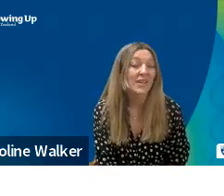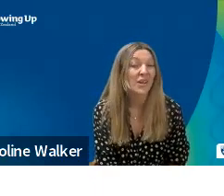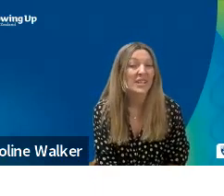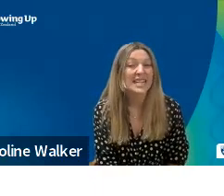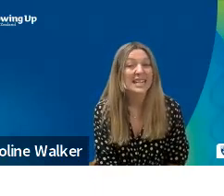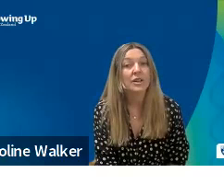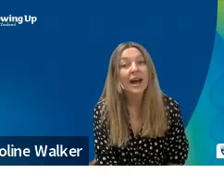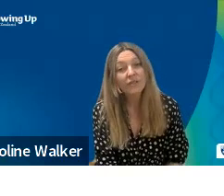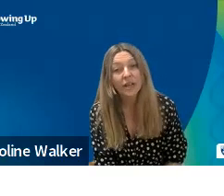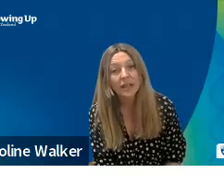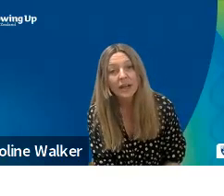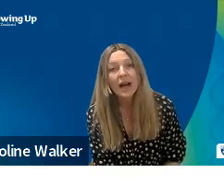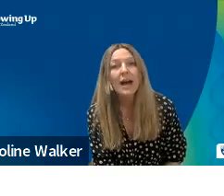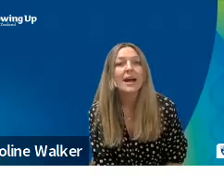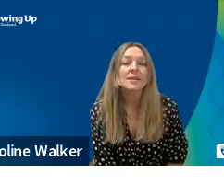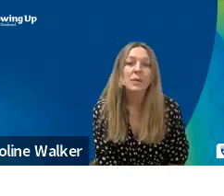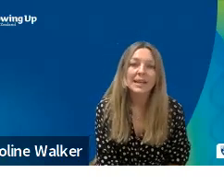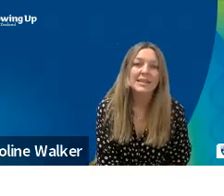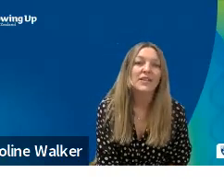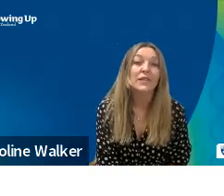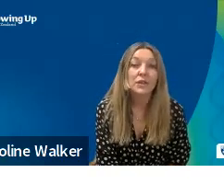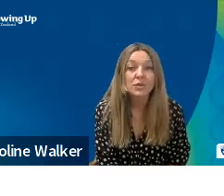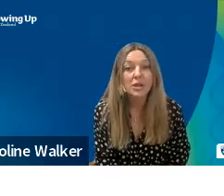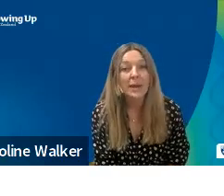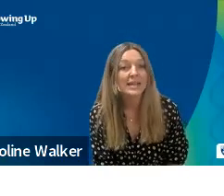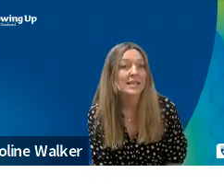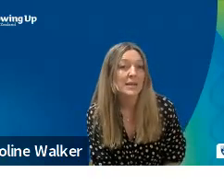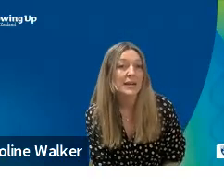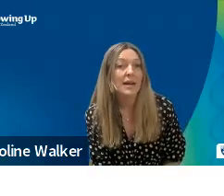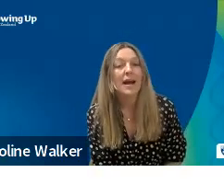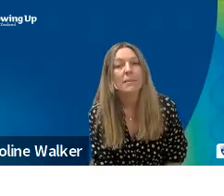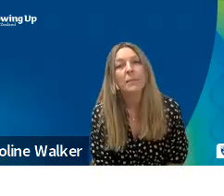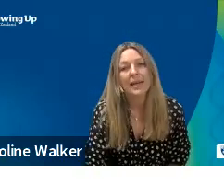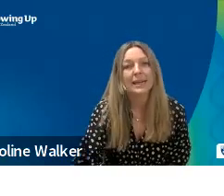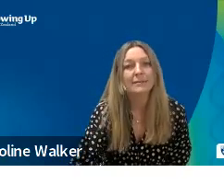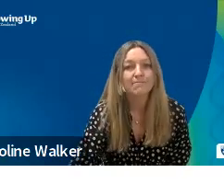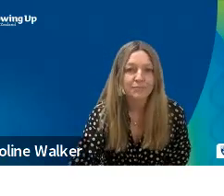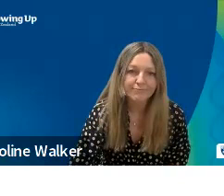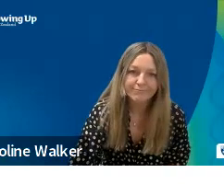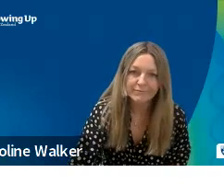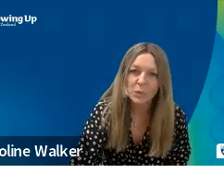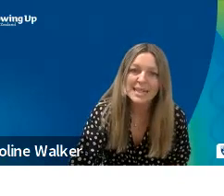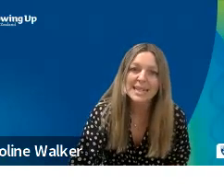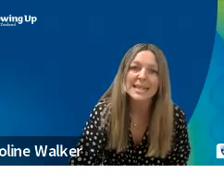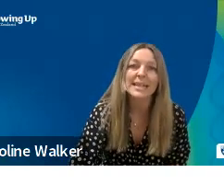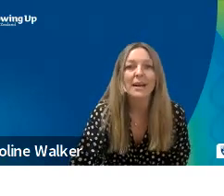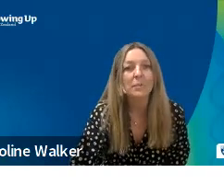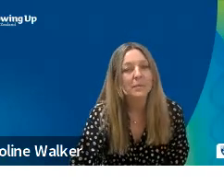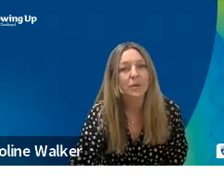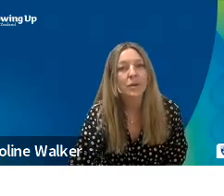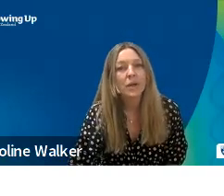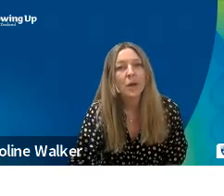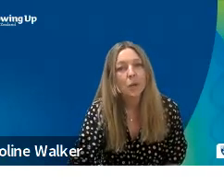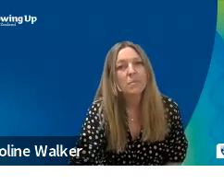as part of the COVID-19 recovery, as well as any future pandemic planning. We see that